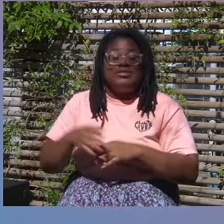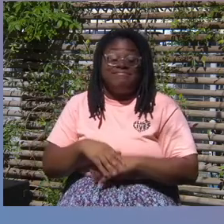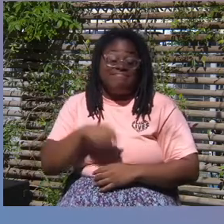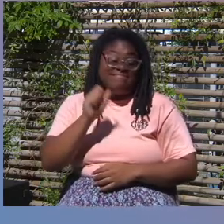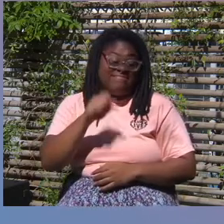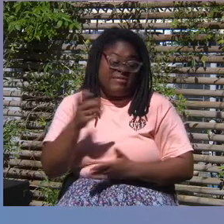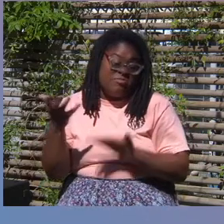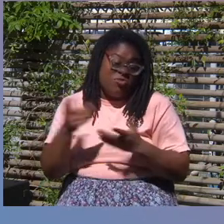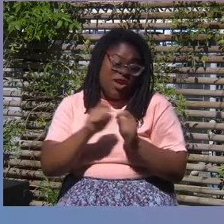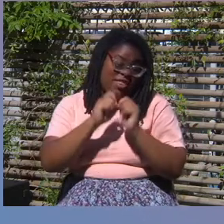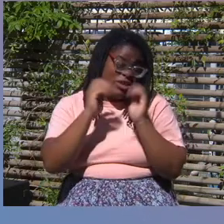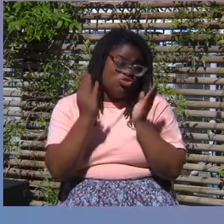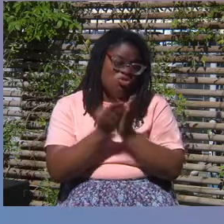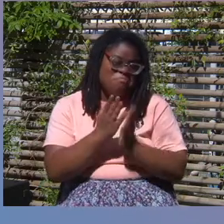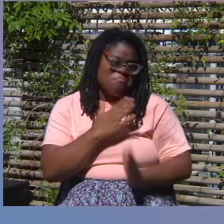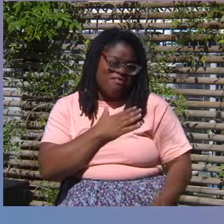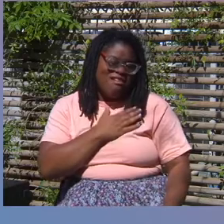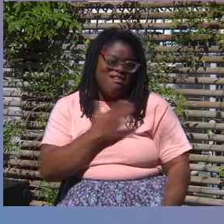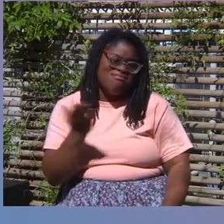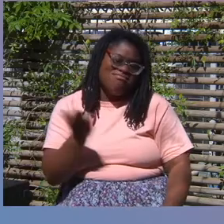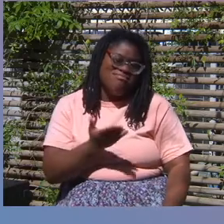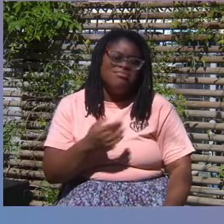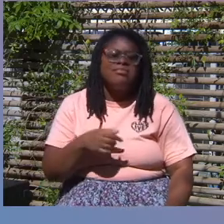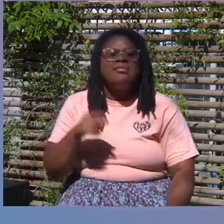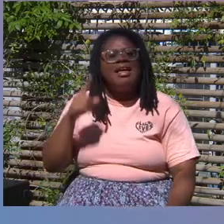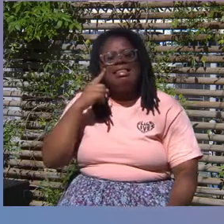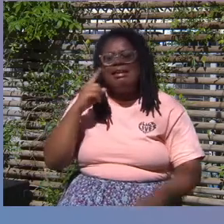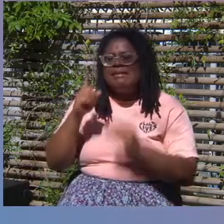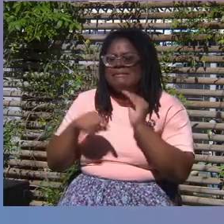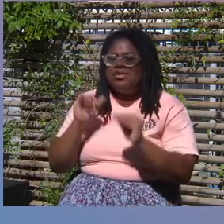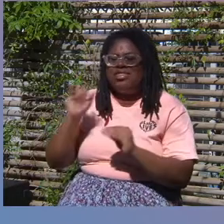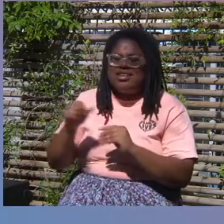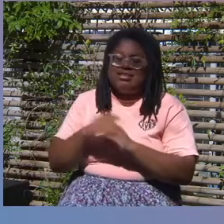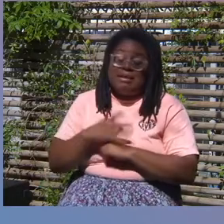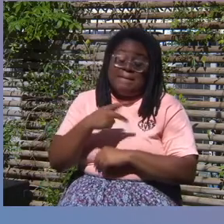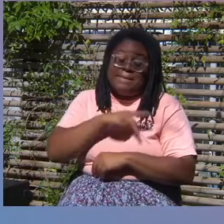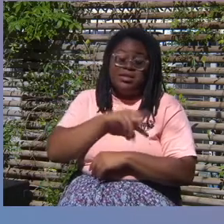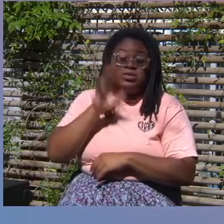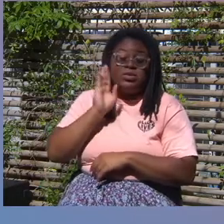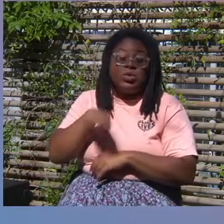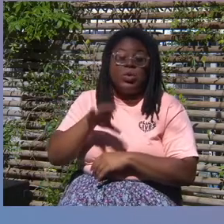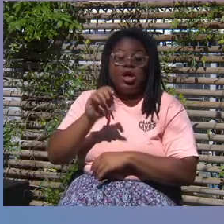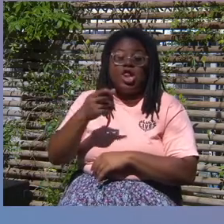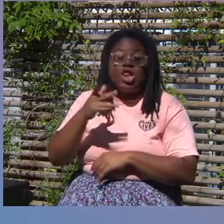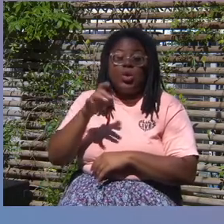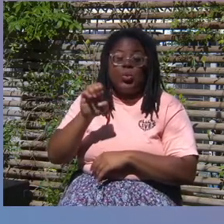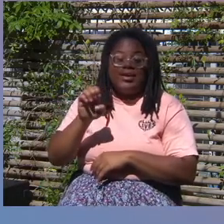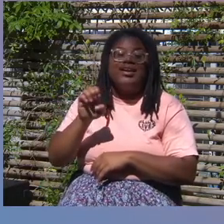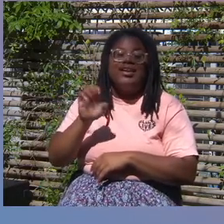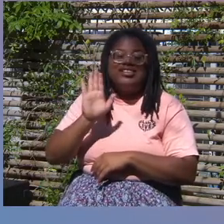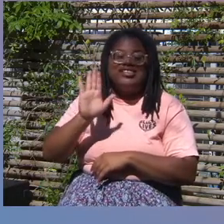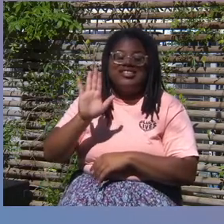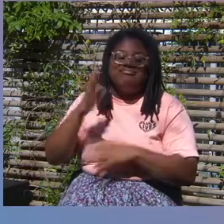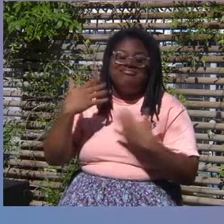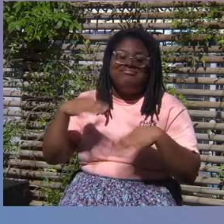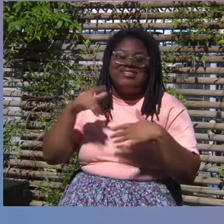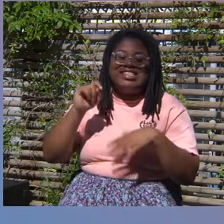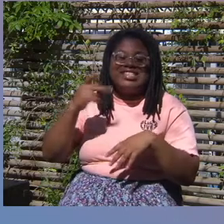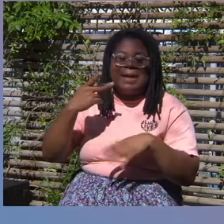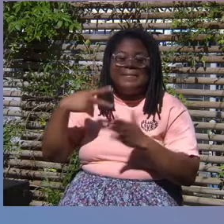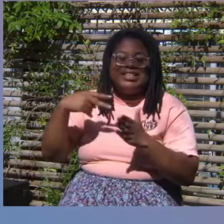the tribe, I'm bringing the tribe. And when I think about that, I personally know Chloe Arnold, who is an incredible